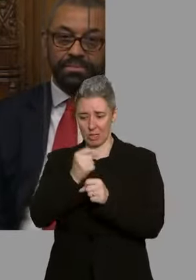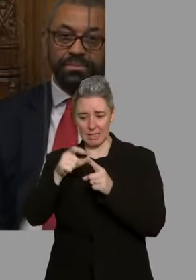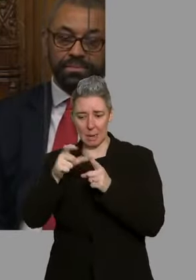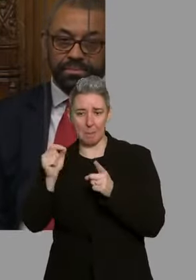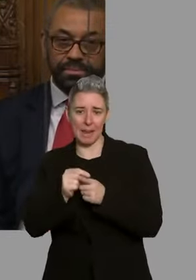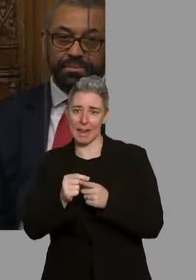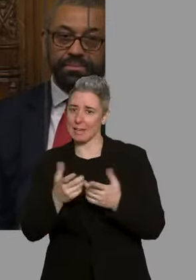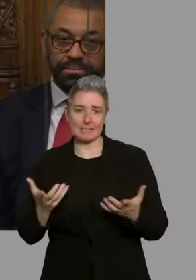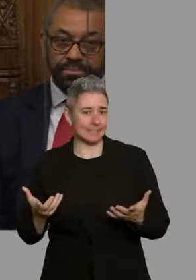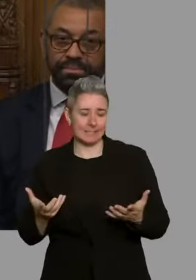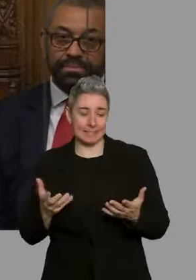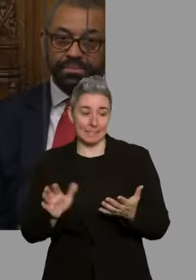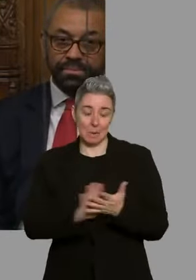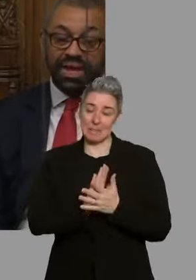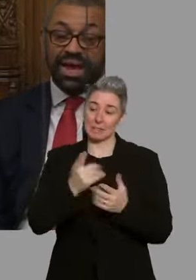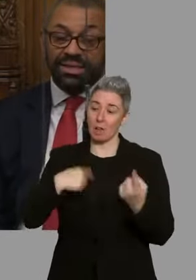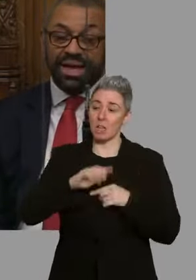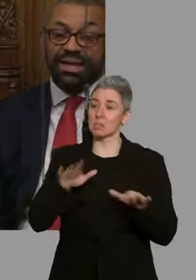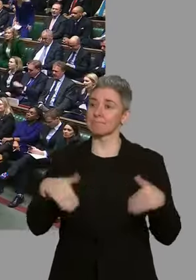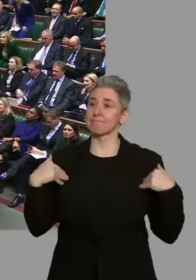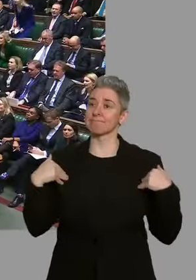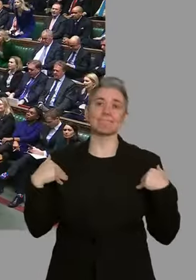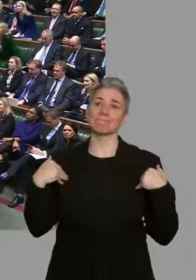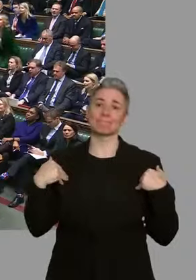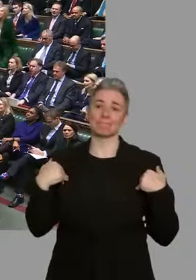GDP on defence without further delay?